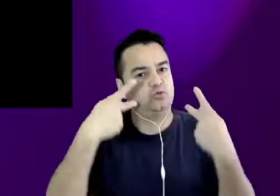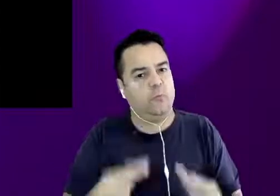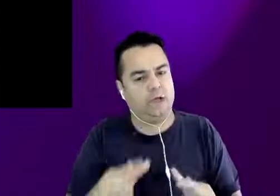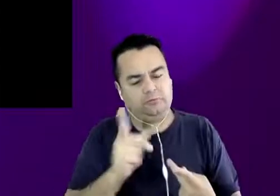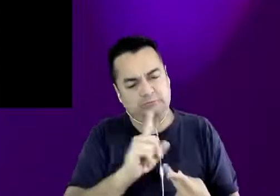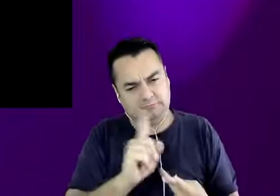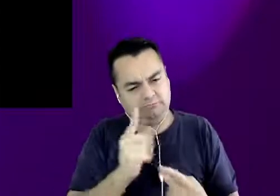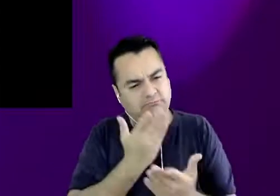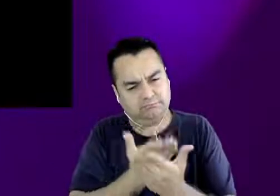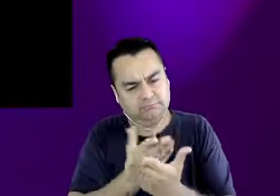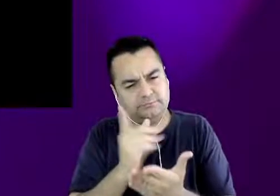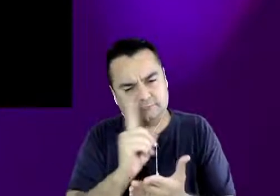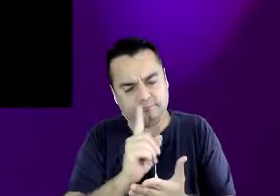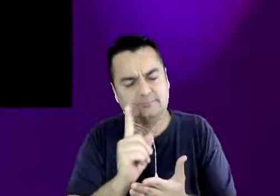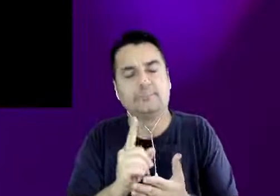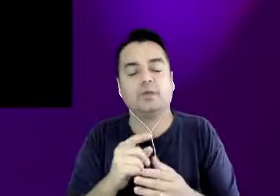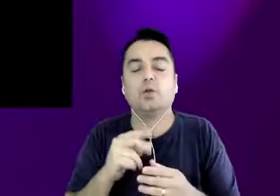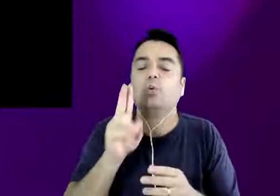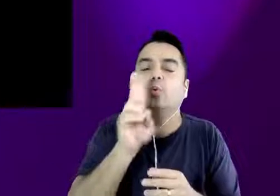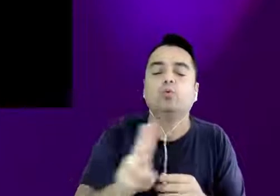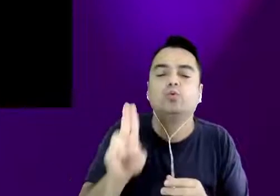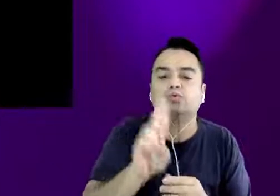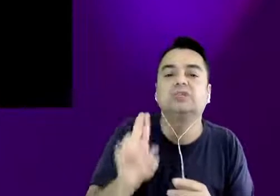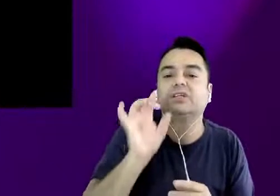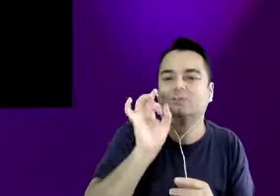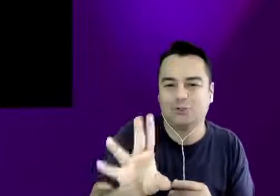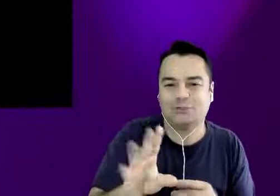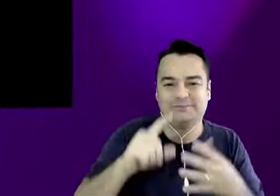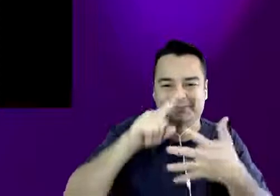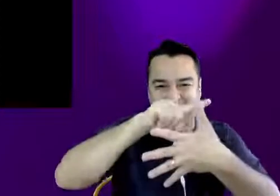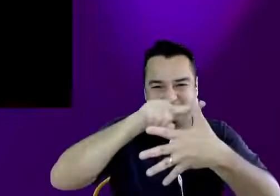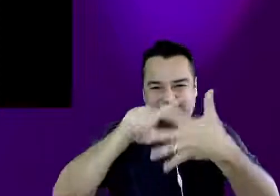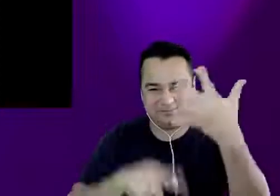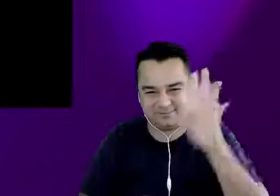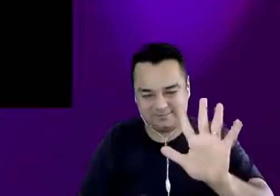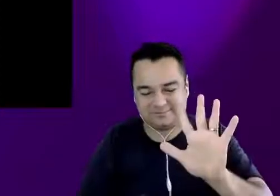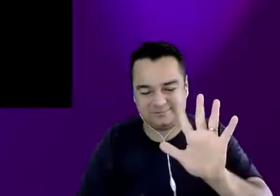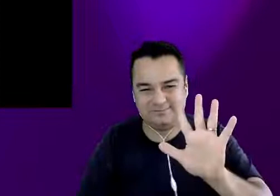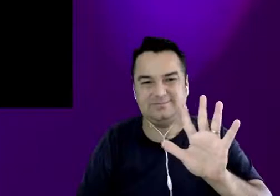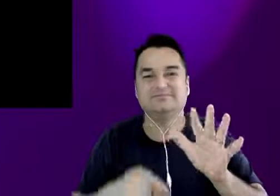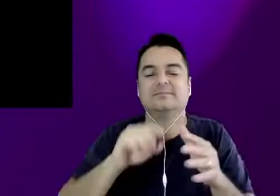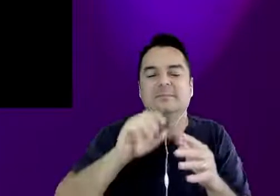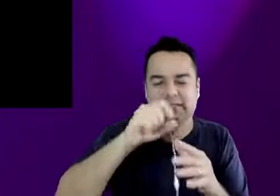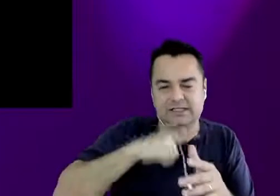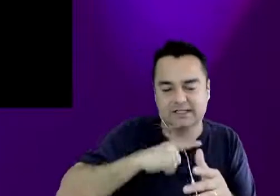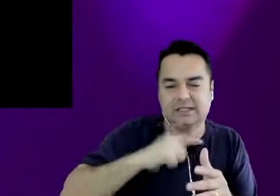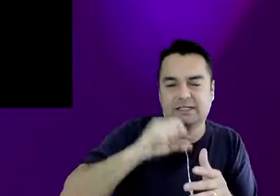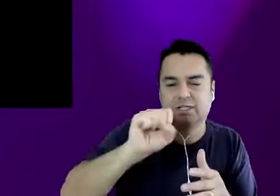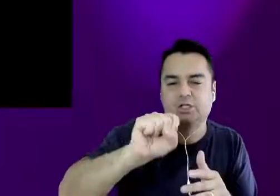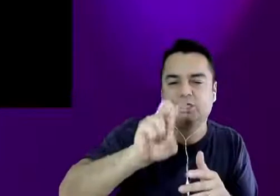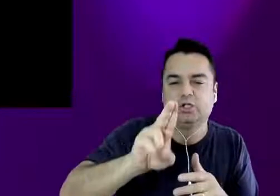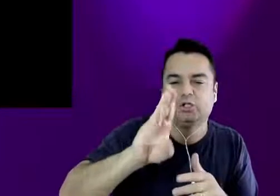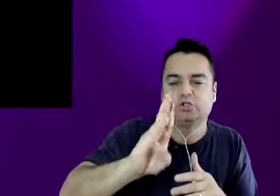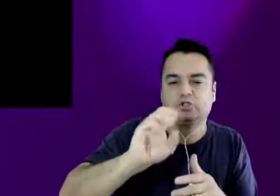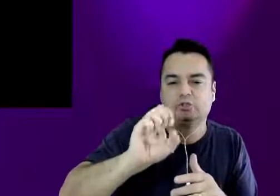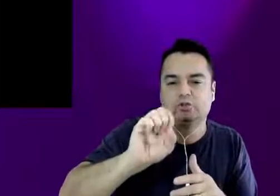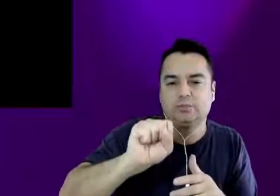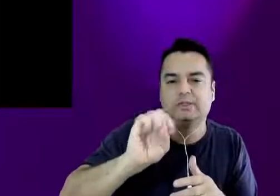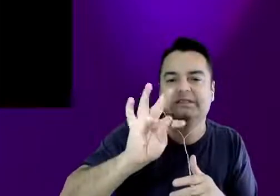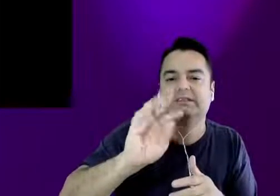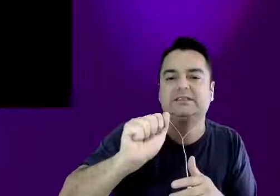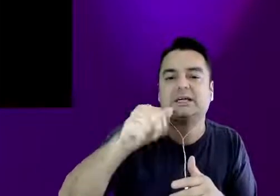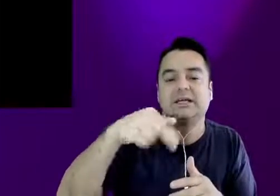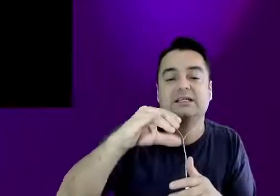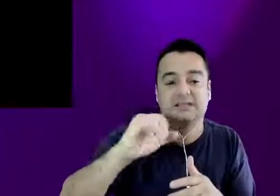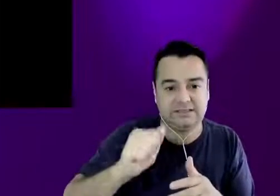5 documented type of substances. One is the SIRT, and I will tell you a few in